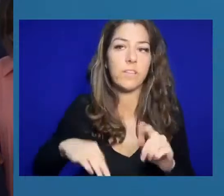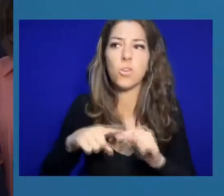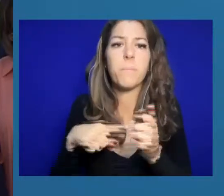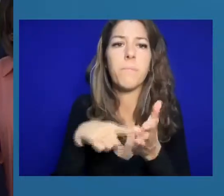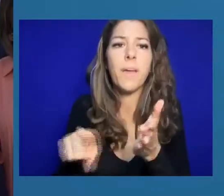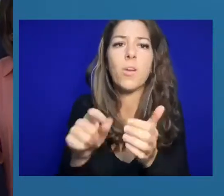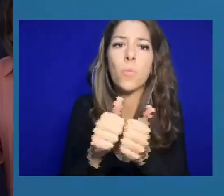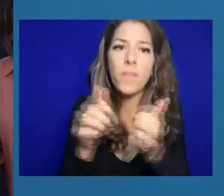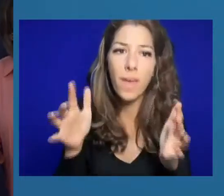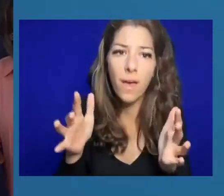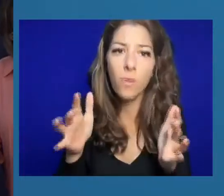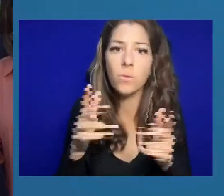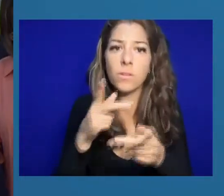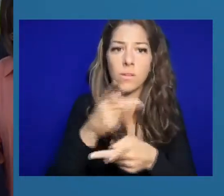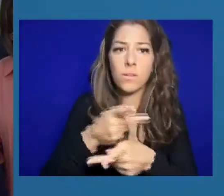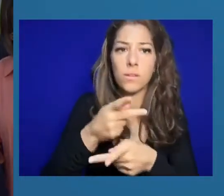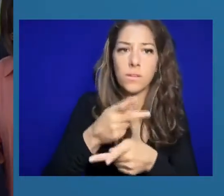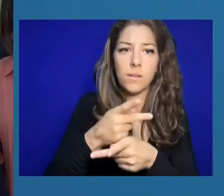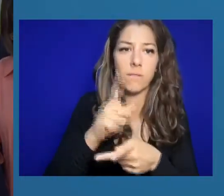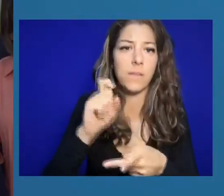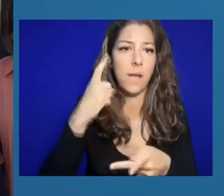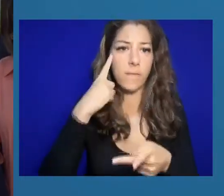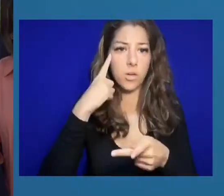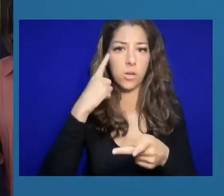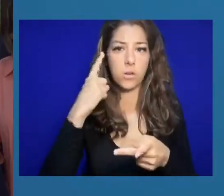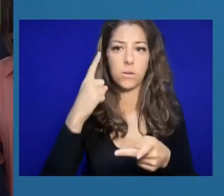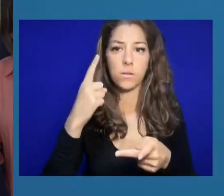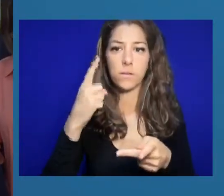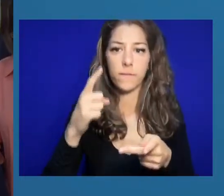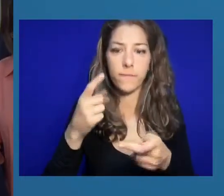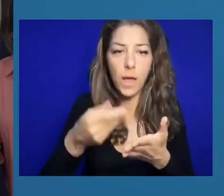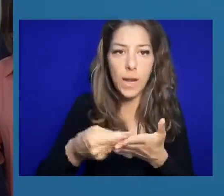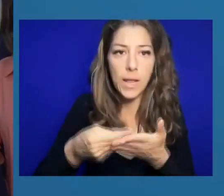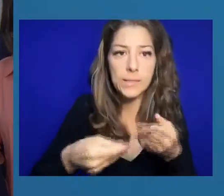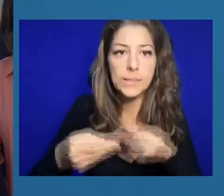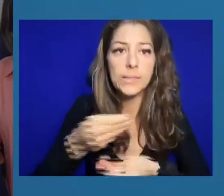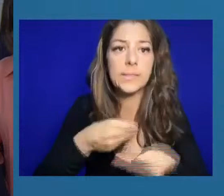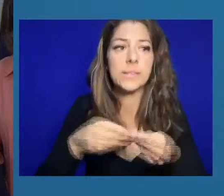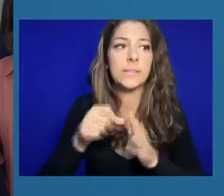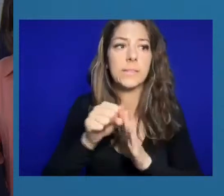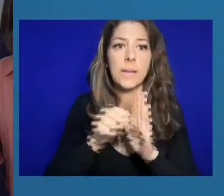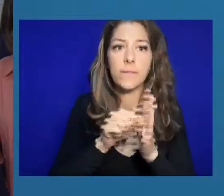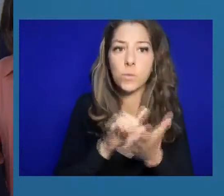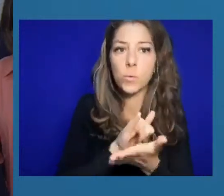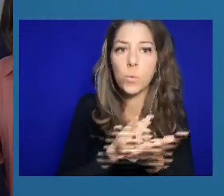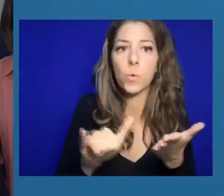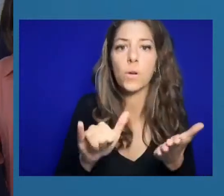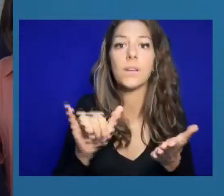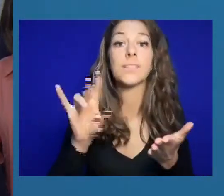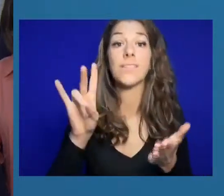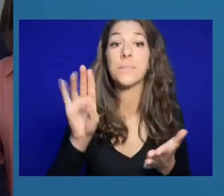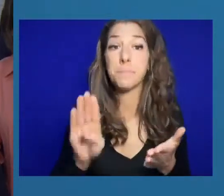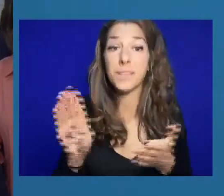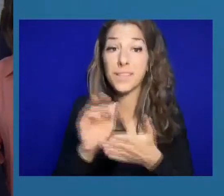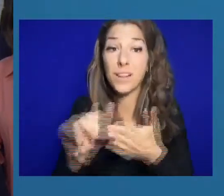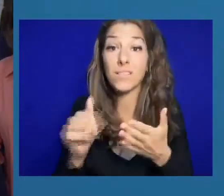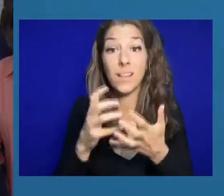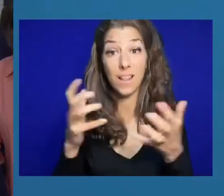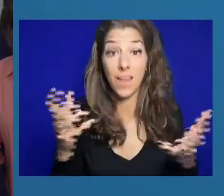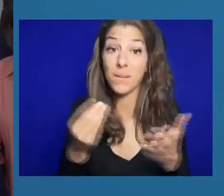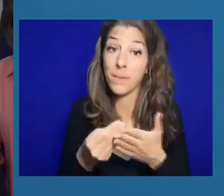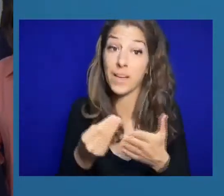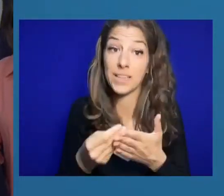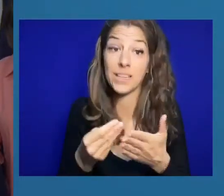great stewardship of the governor in terms of the finances in the state of New York. You know, $7 billion is a whole lot of paper.